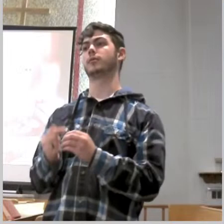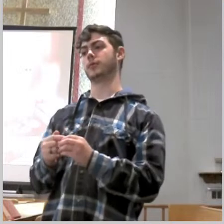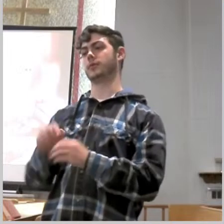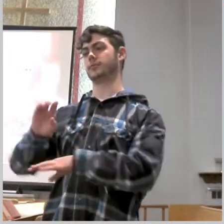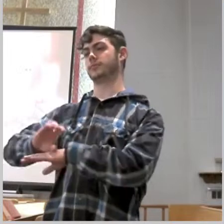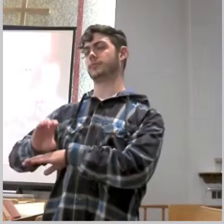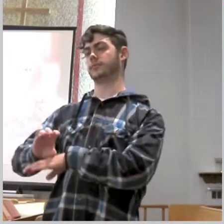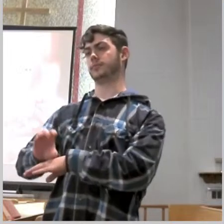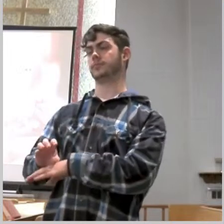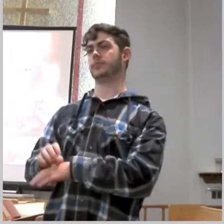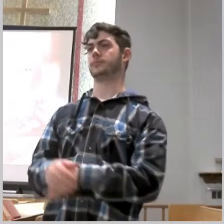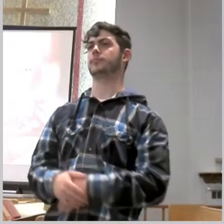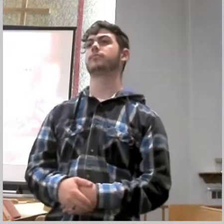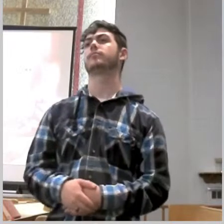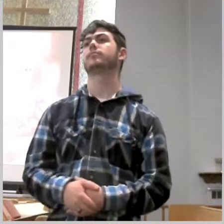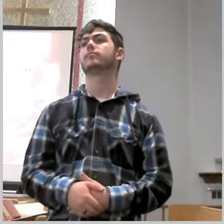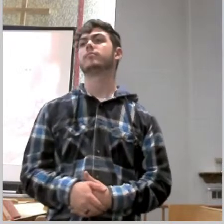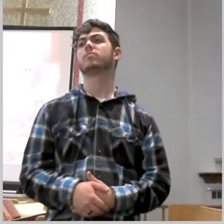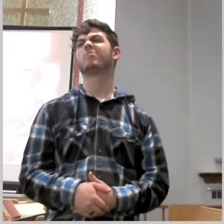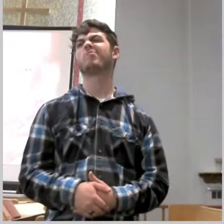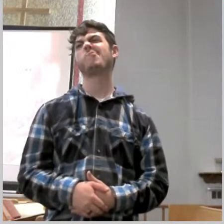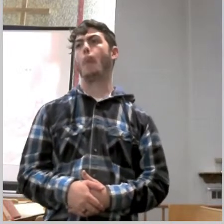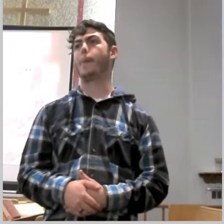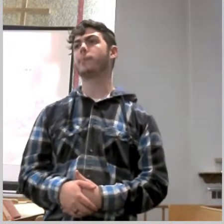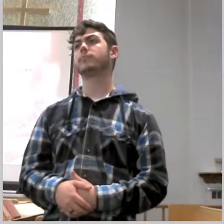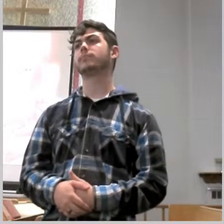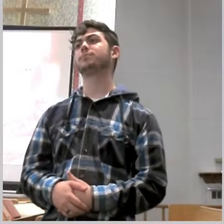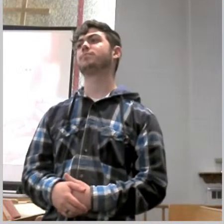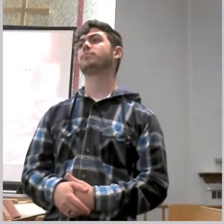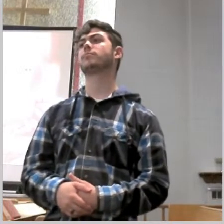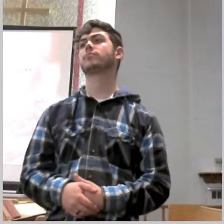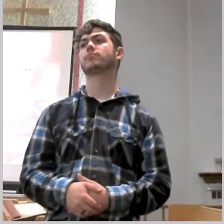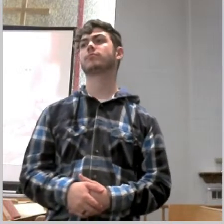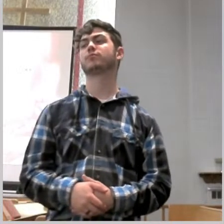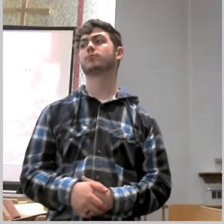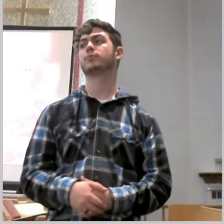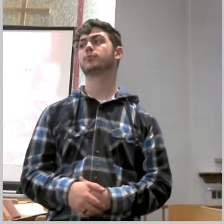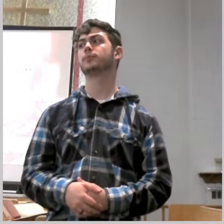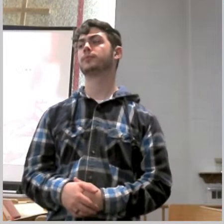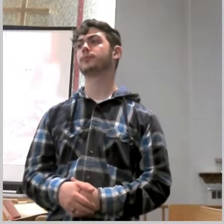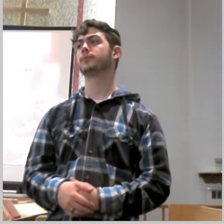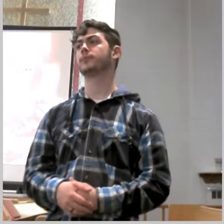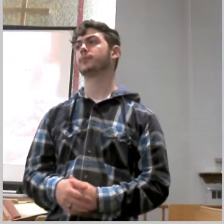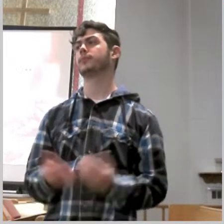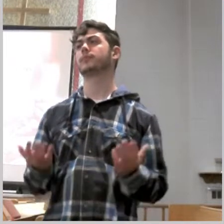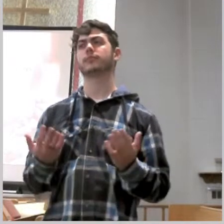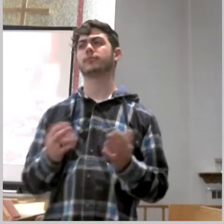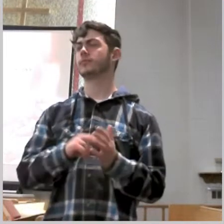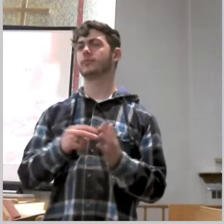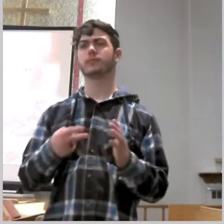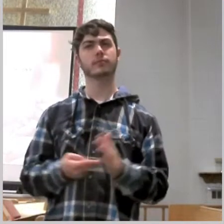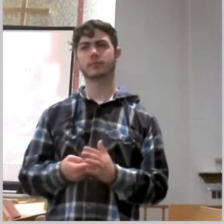these brethren, spoken and written down by our brother Paul. And what it means